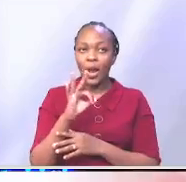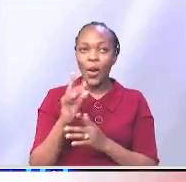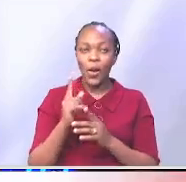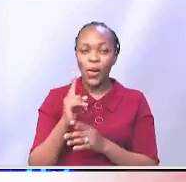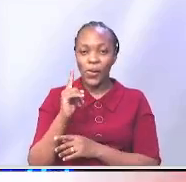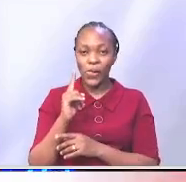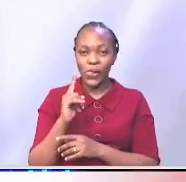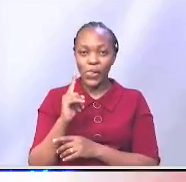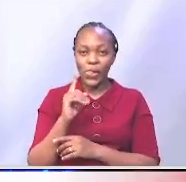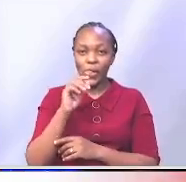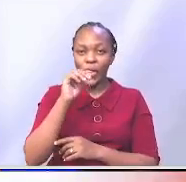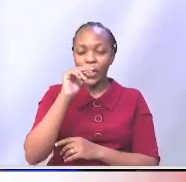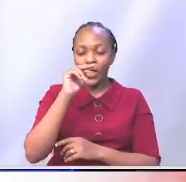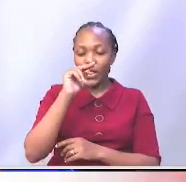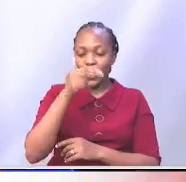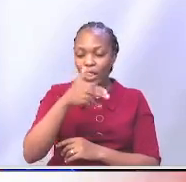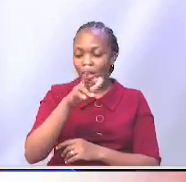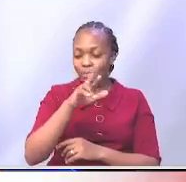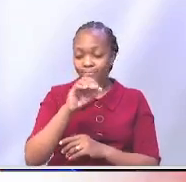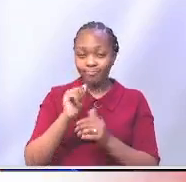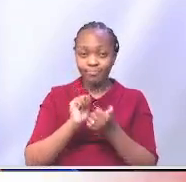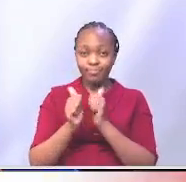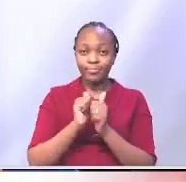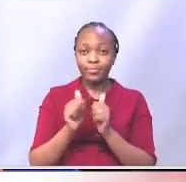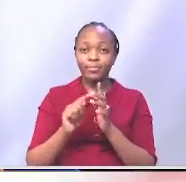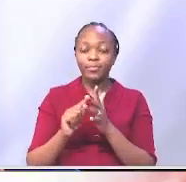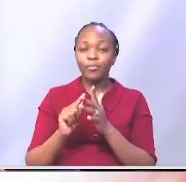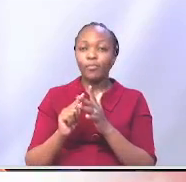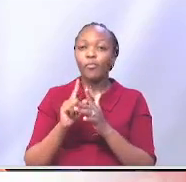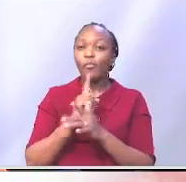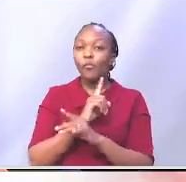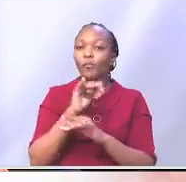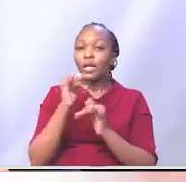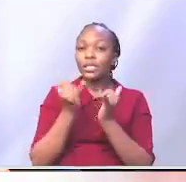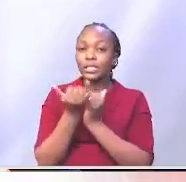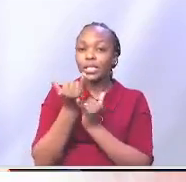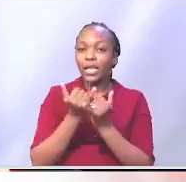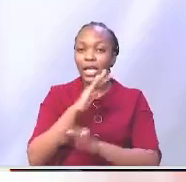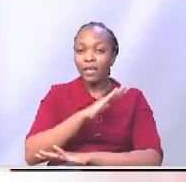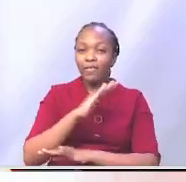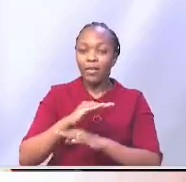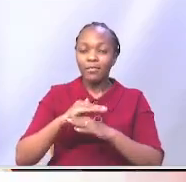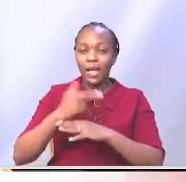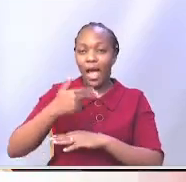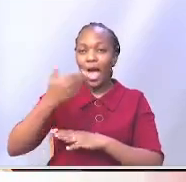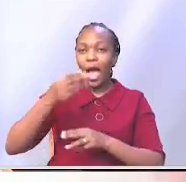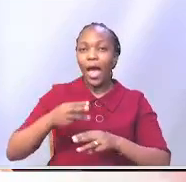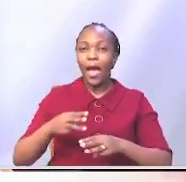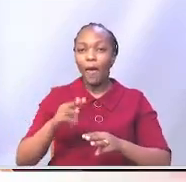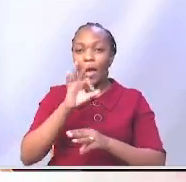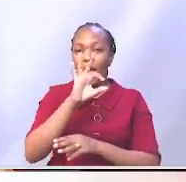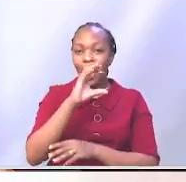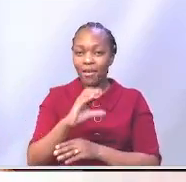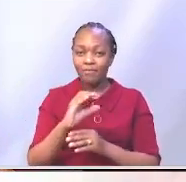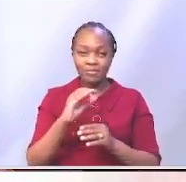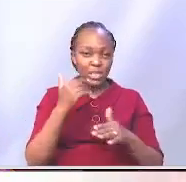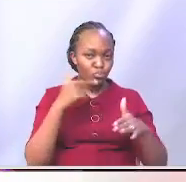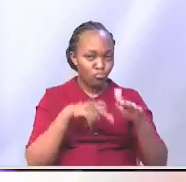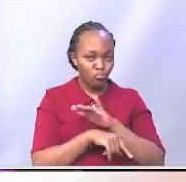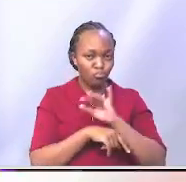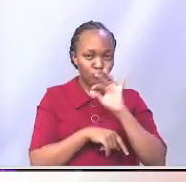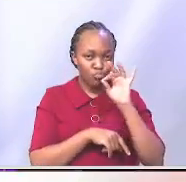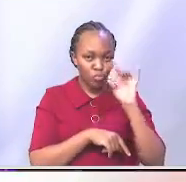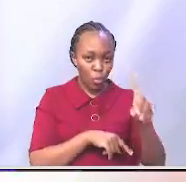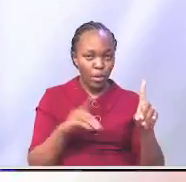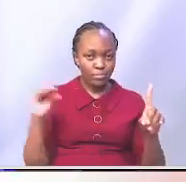With soccer heroes tournament culminated on Saturday evening as Real Highway FC thrashed Nyasanda FC 1-0 to be